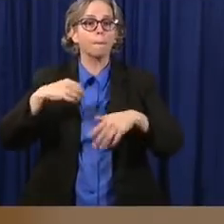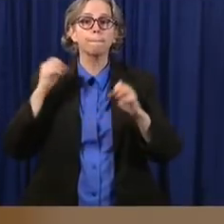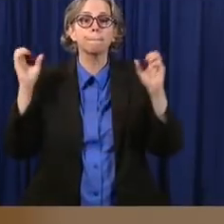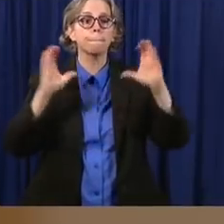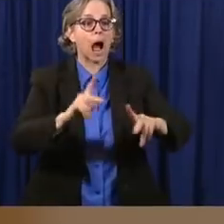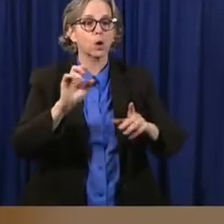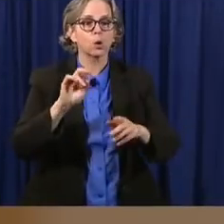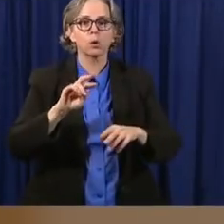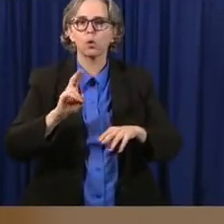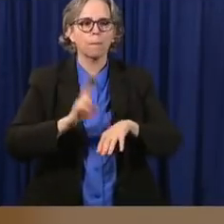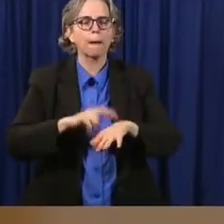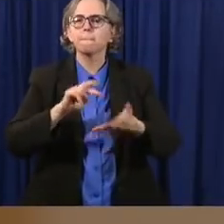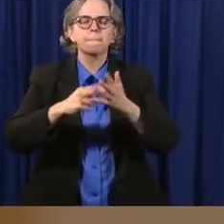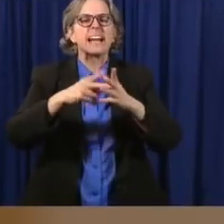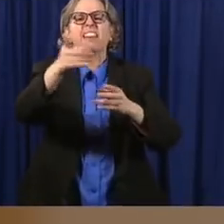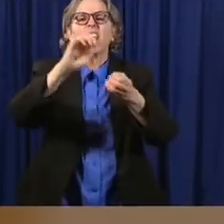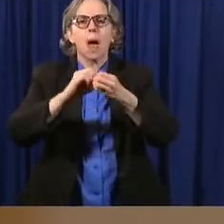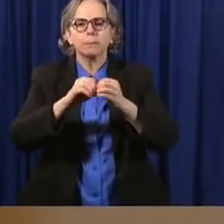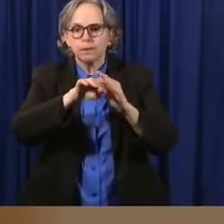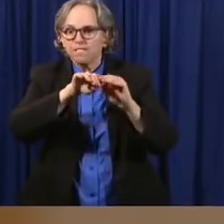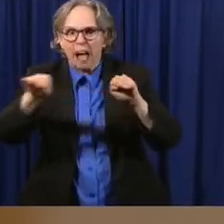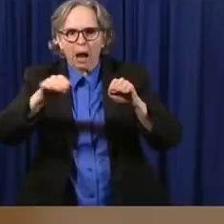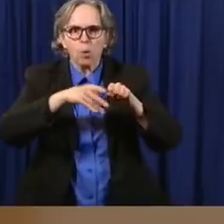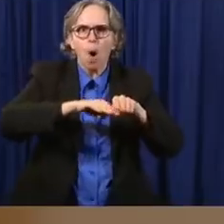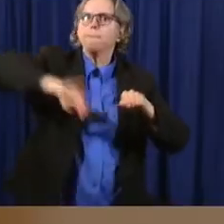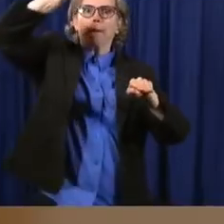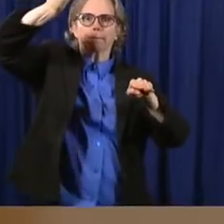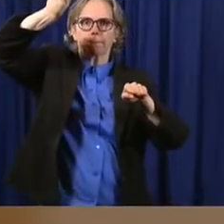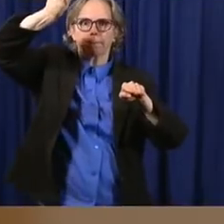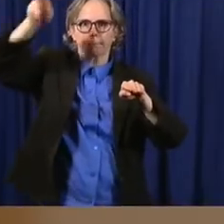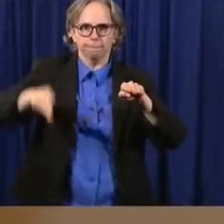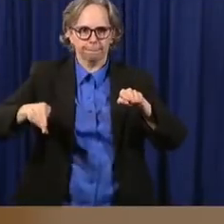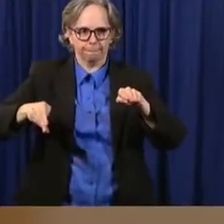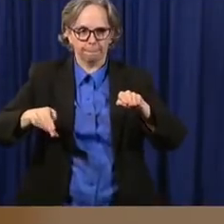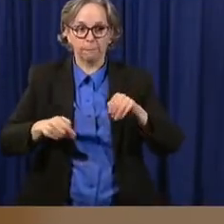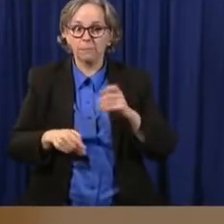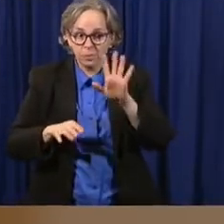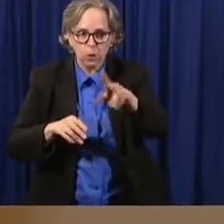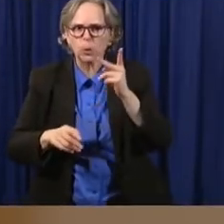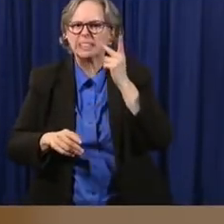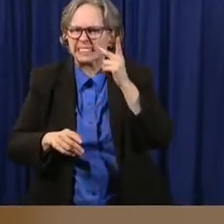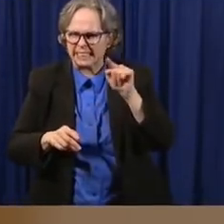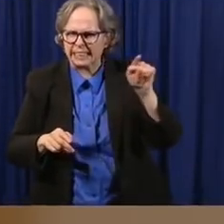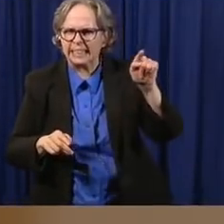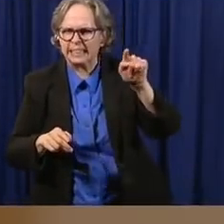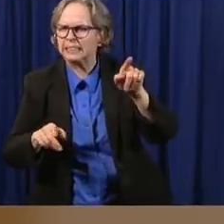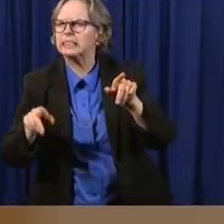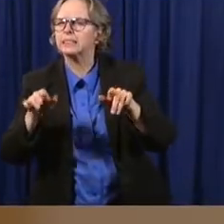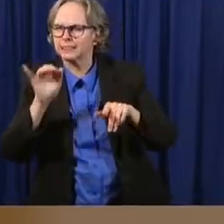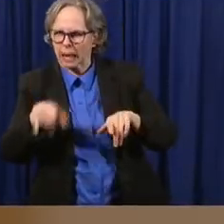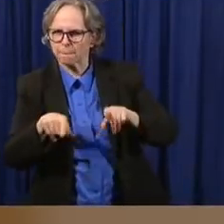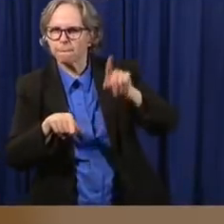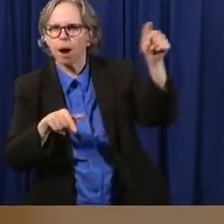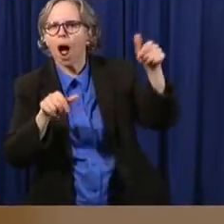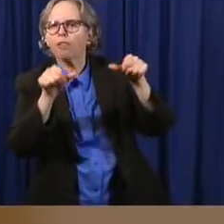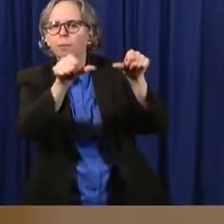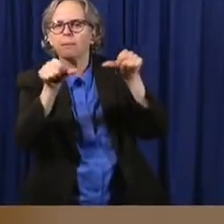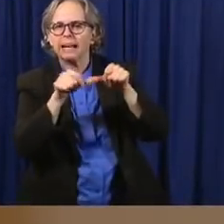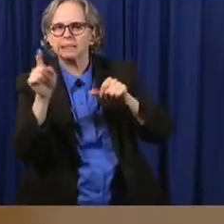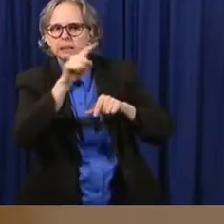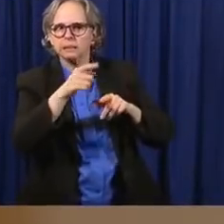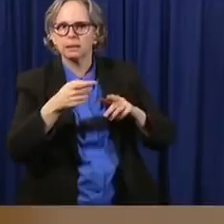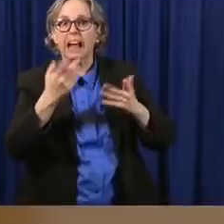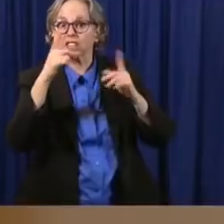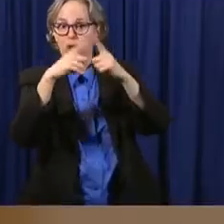happening, and you'll see places having to go back around, like a Japan and others, and have to